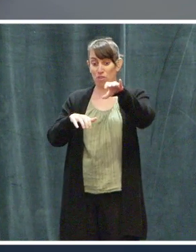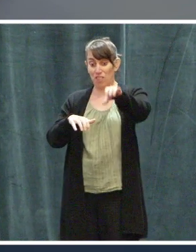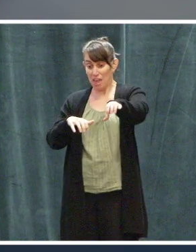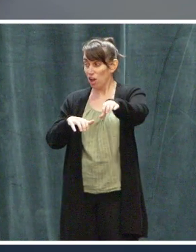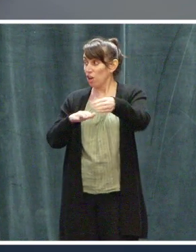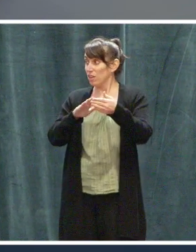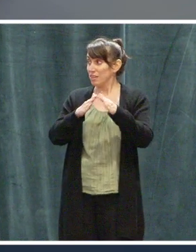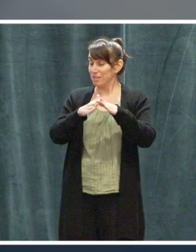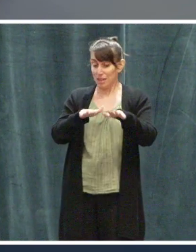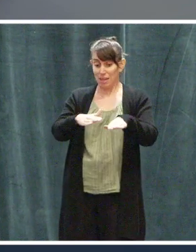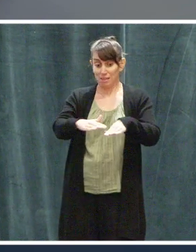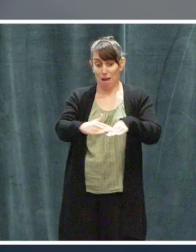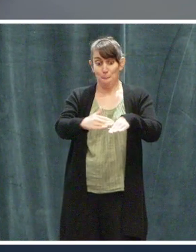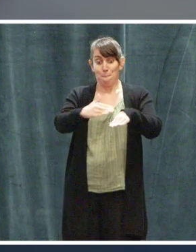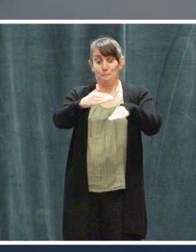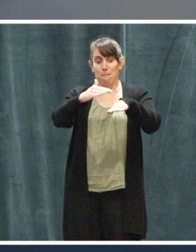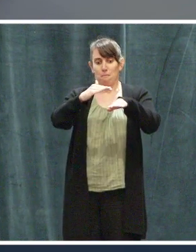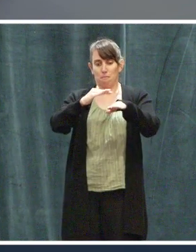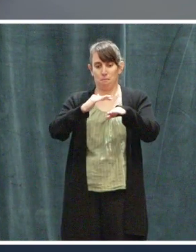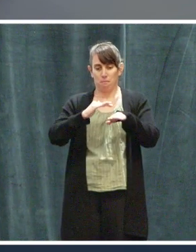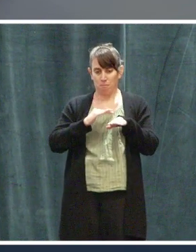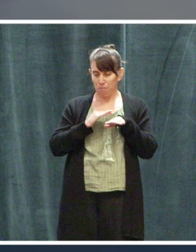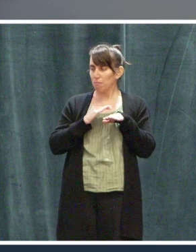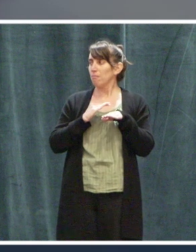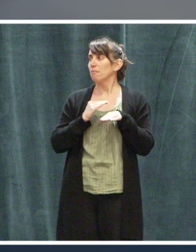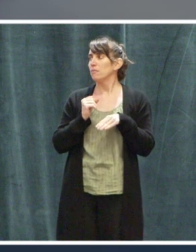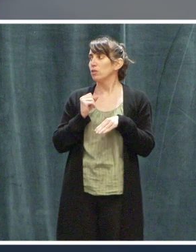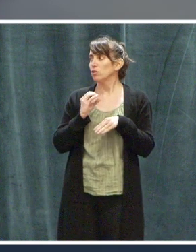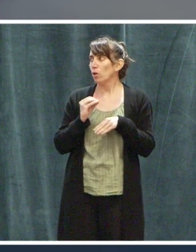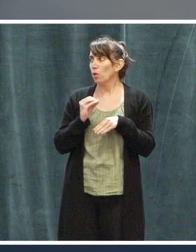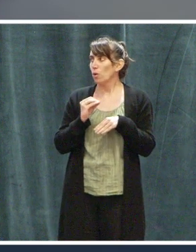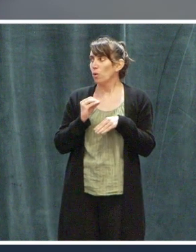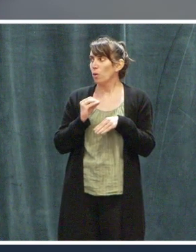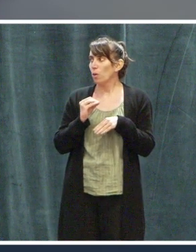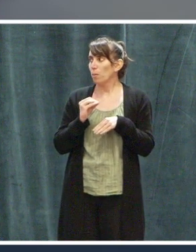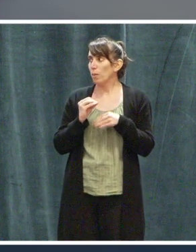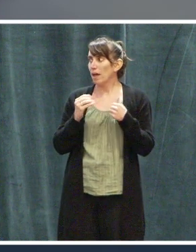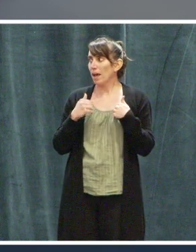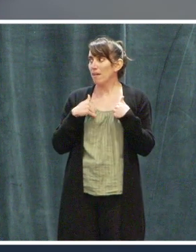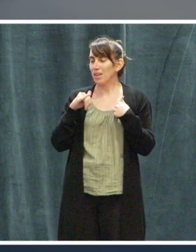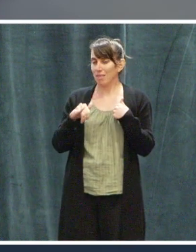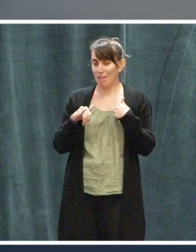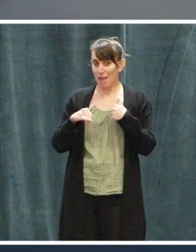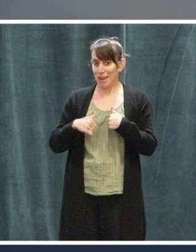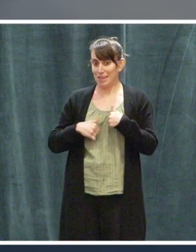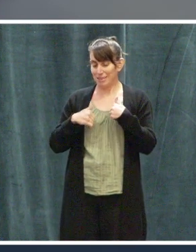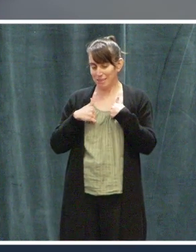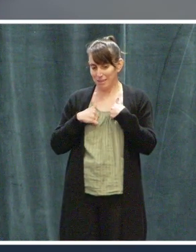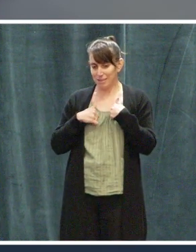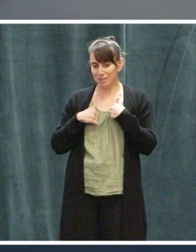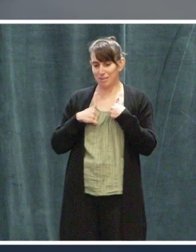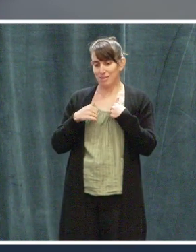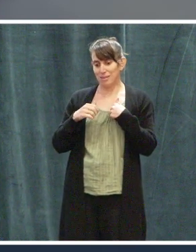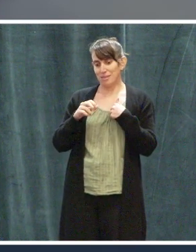city is like a larger, mound over here. And so by having that trowel exist, by stopping the north and the south part of